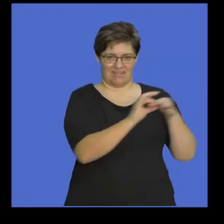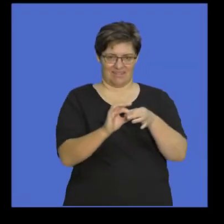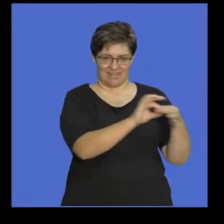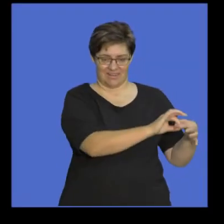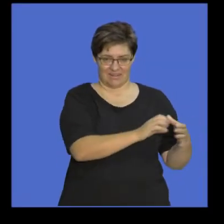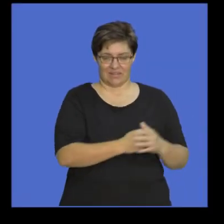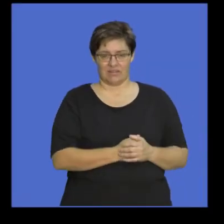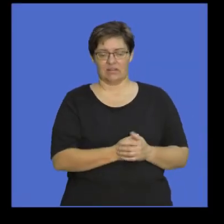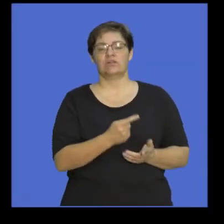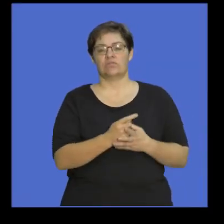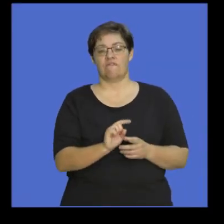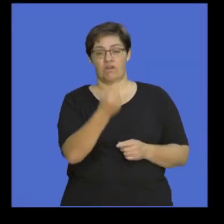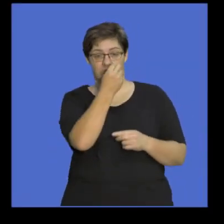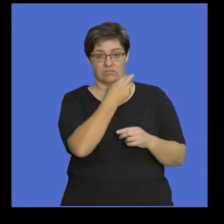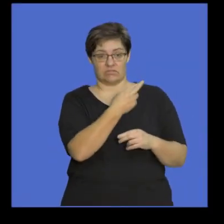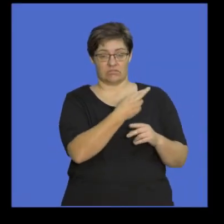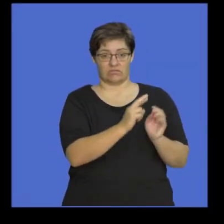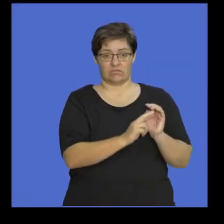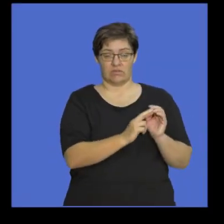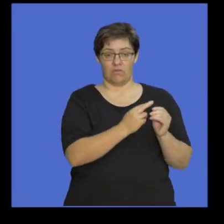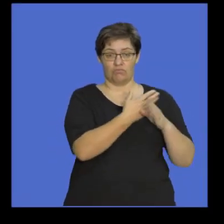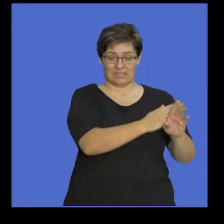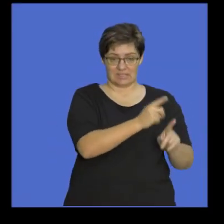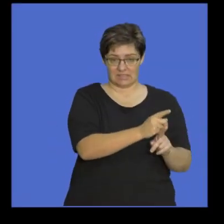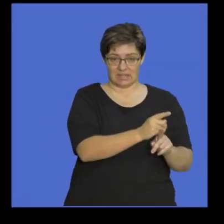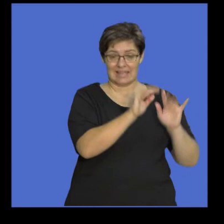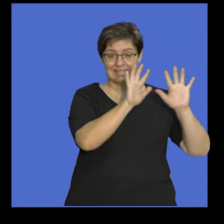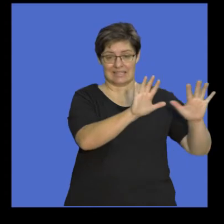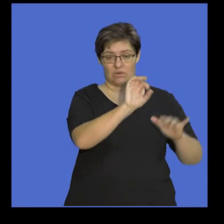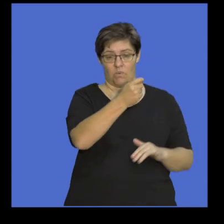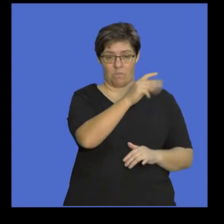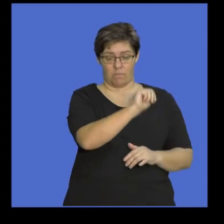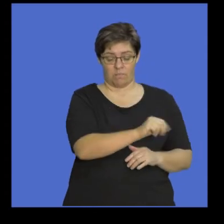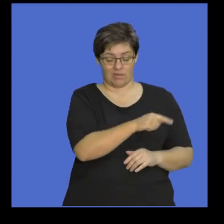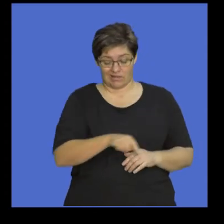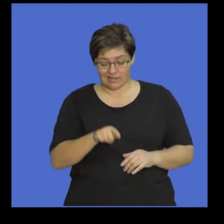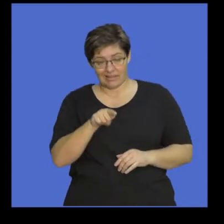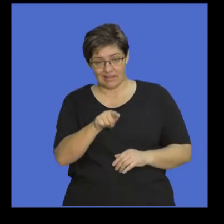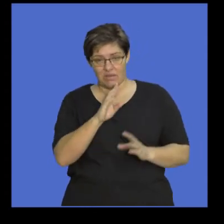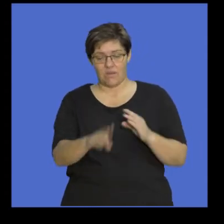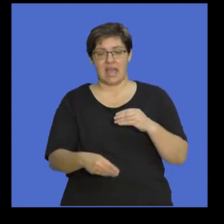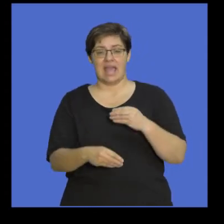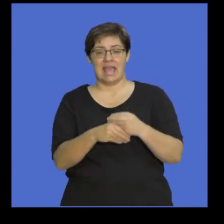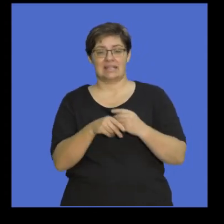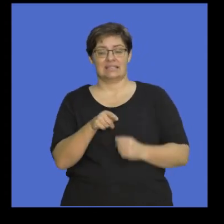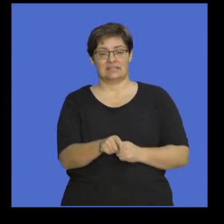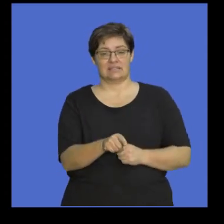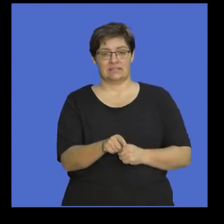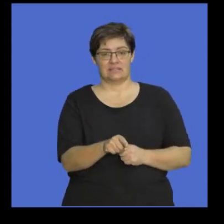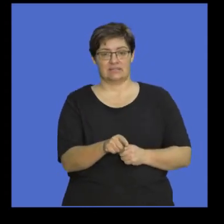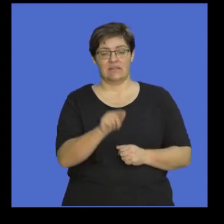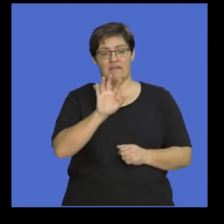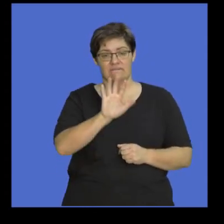So we're saying that our first resistor is a 10 ohm resistor, okay? And then the one that we're gonna add in series is